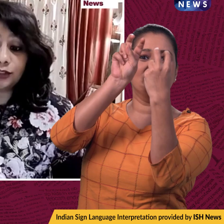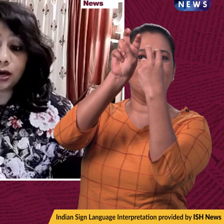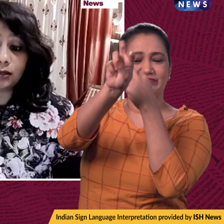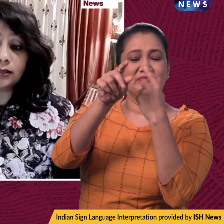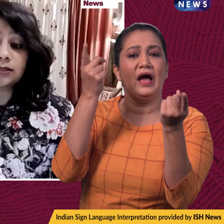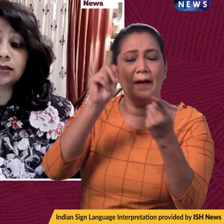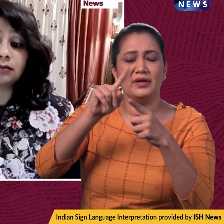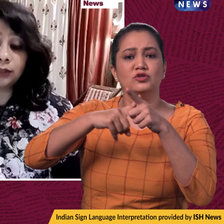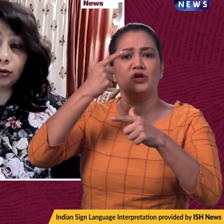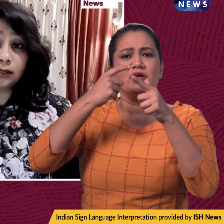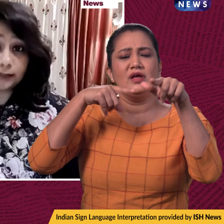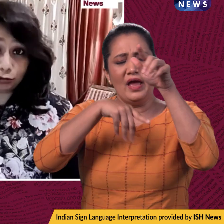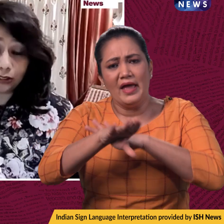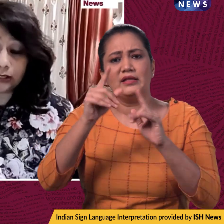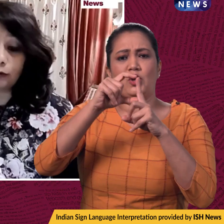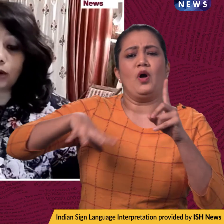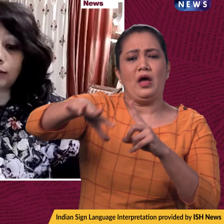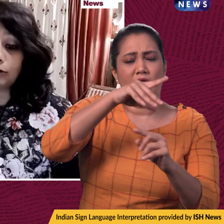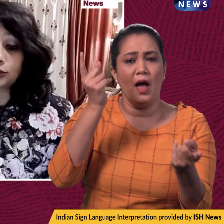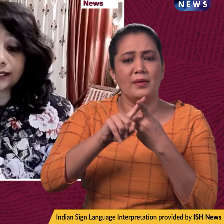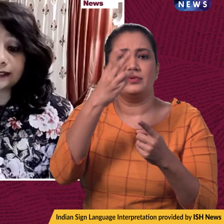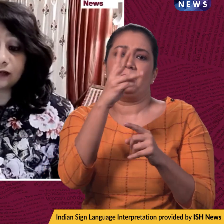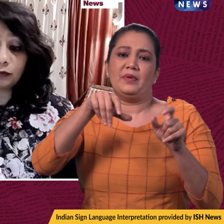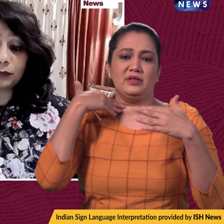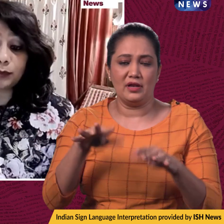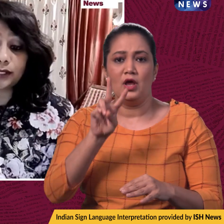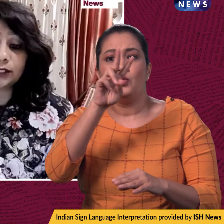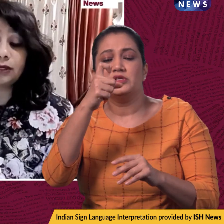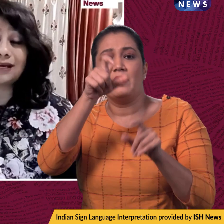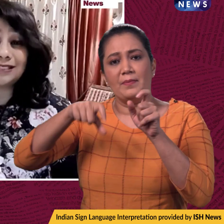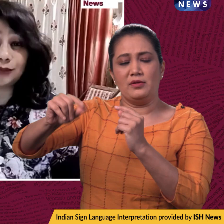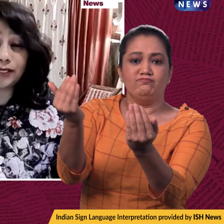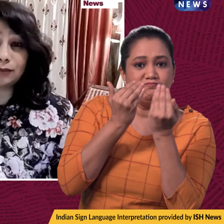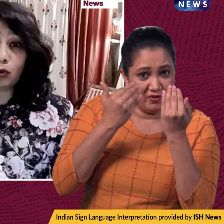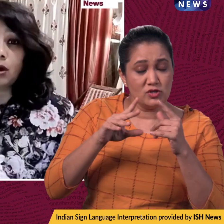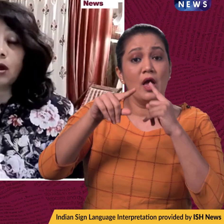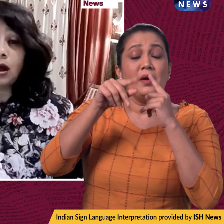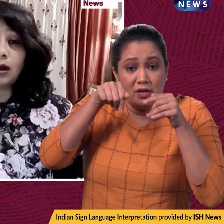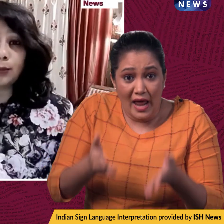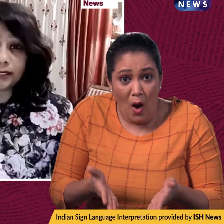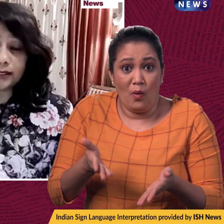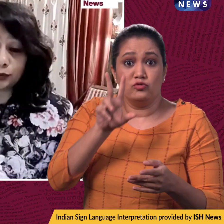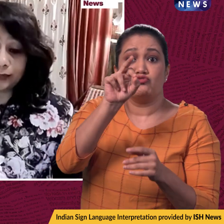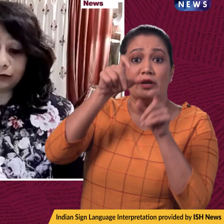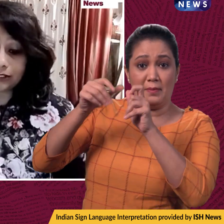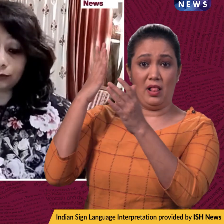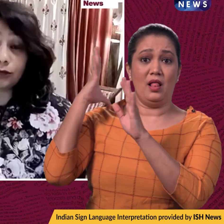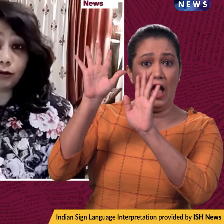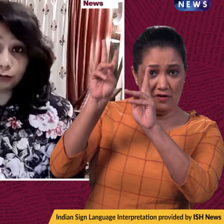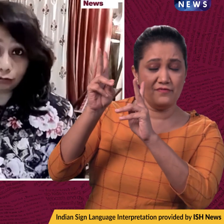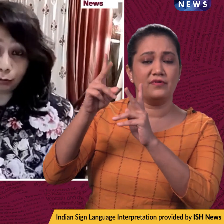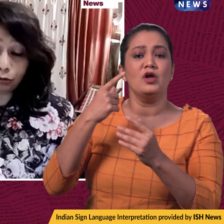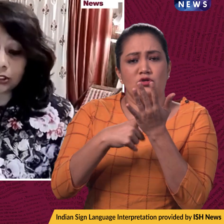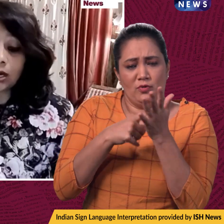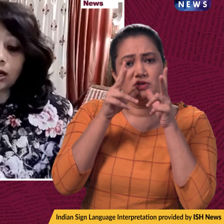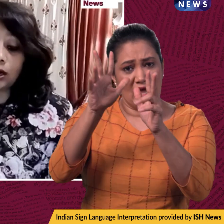mid-air in Jharkhand's Deoghar district. Now, about 27 people were rescued and at least 20 more are awaiting to be rescued,